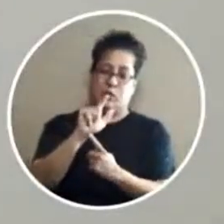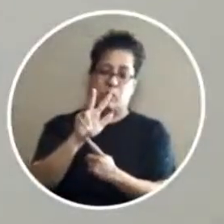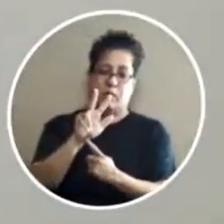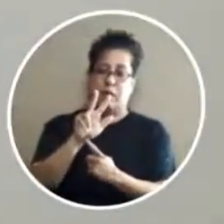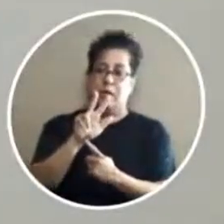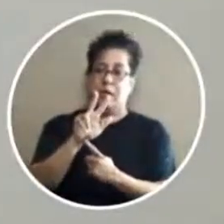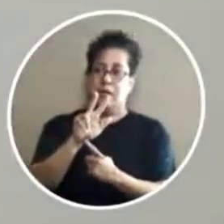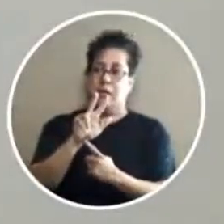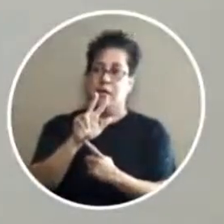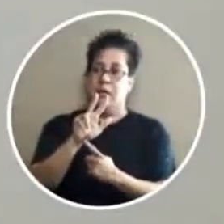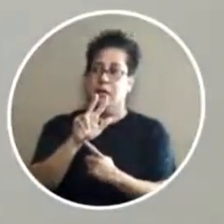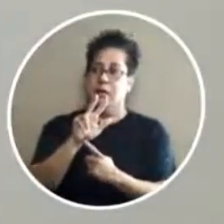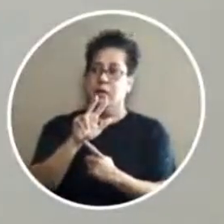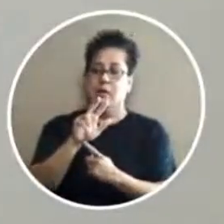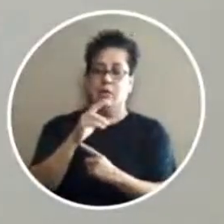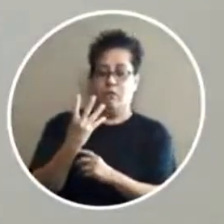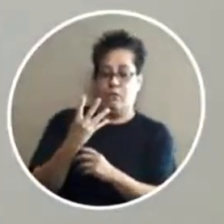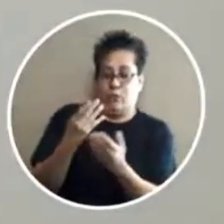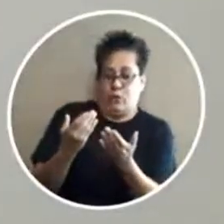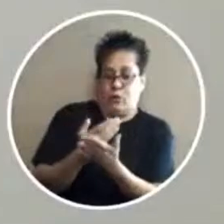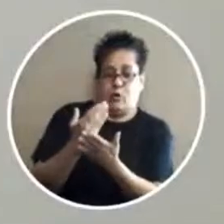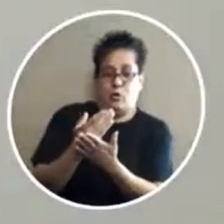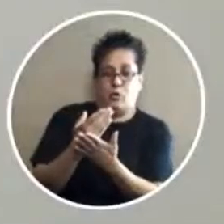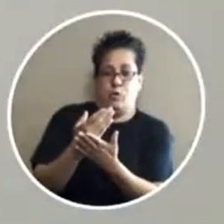523 with 4 new deaths.